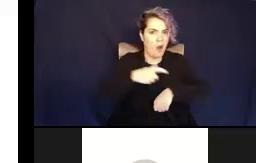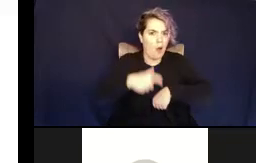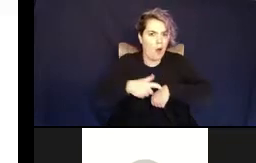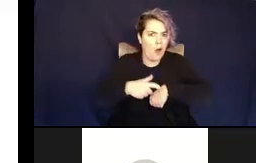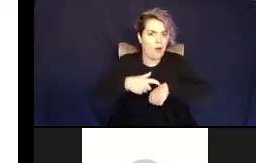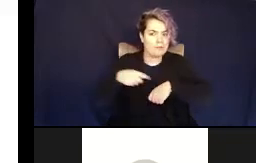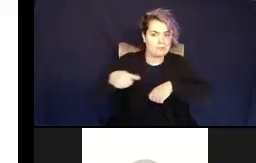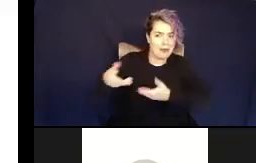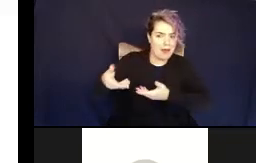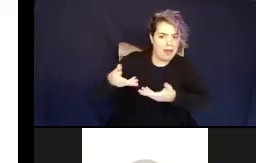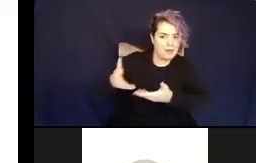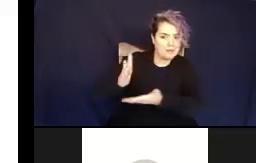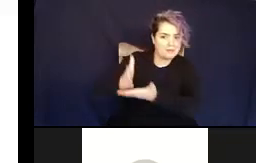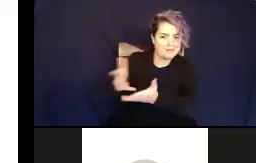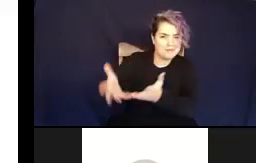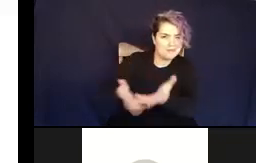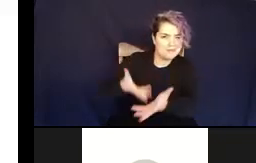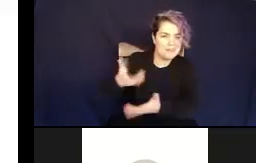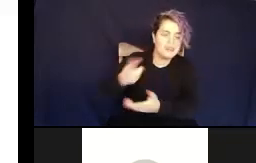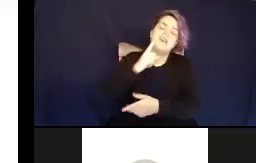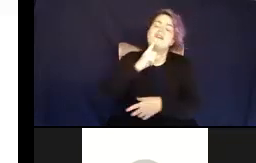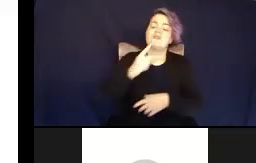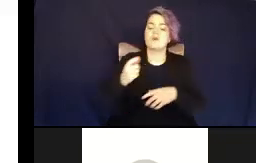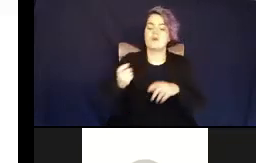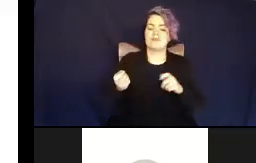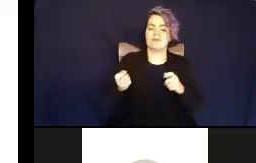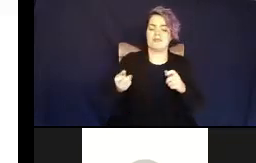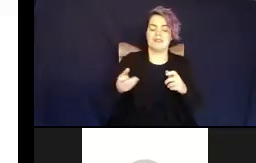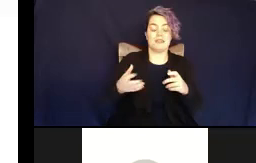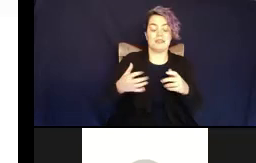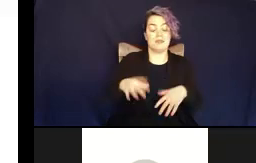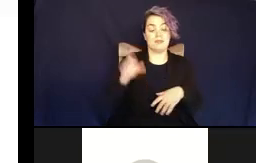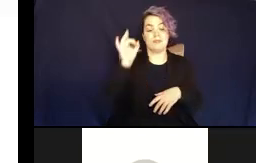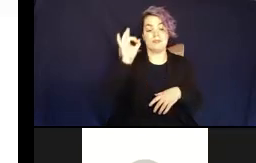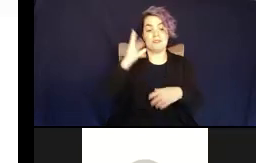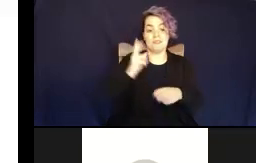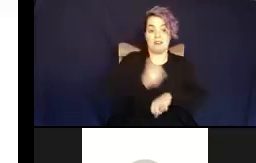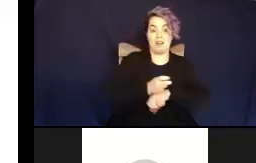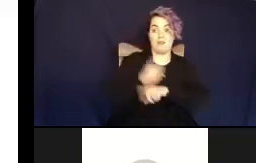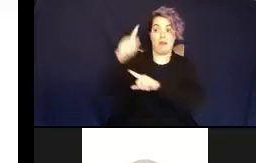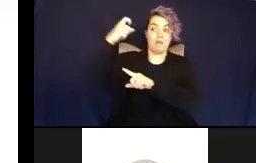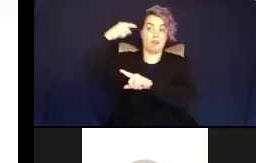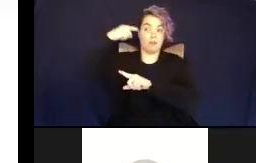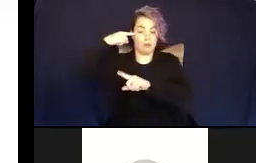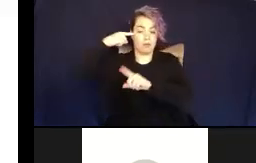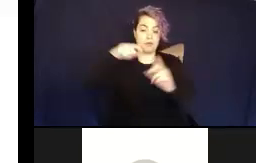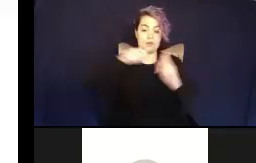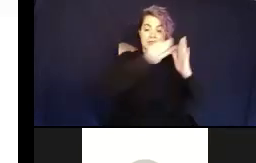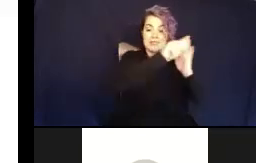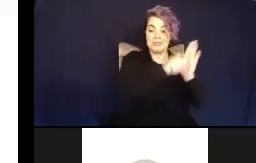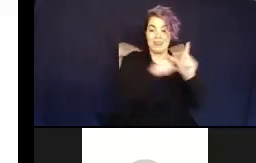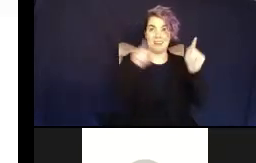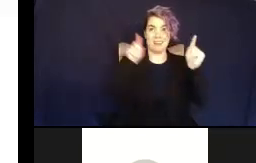first weeks, I think it was helpful that we saw both at a federal level and a state level, a lot of